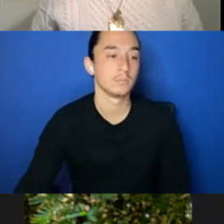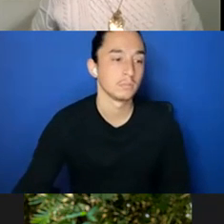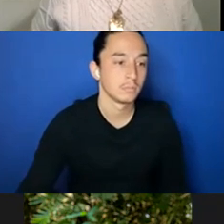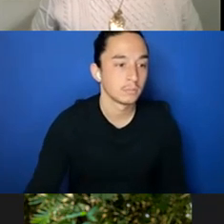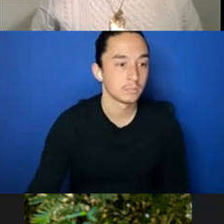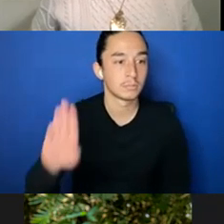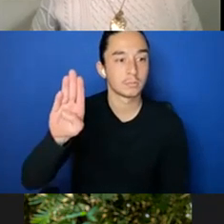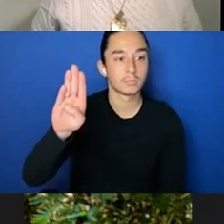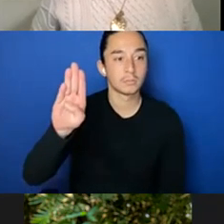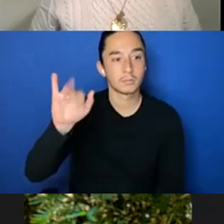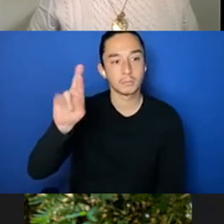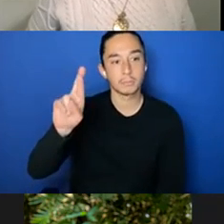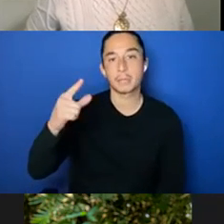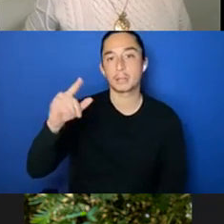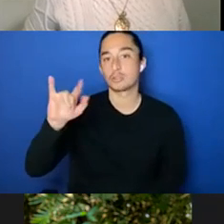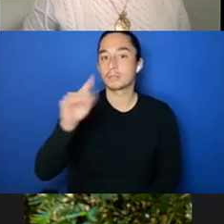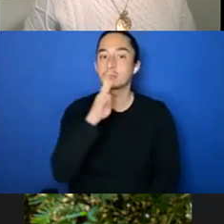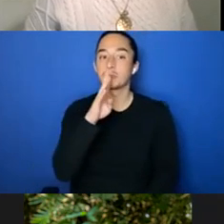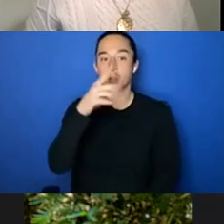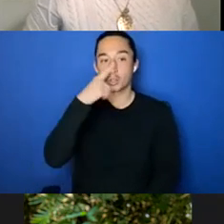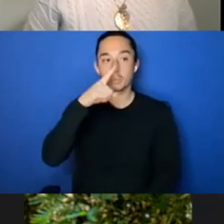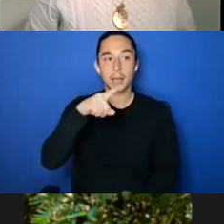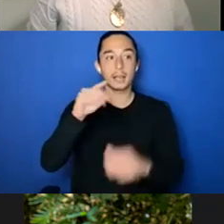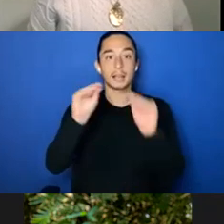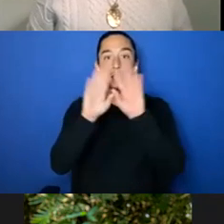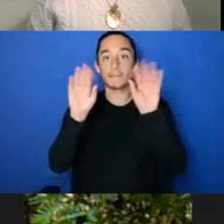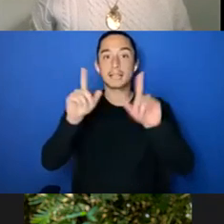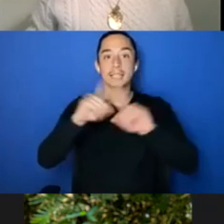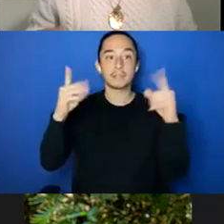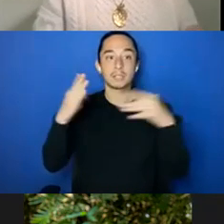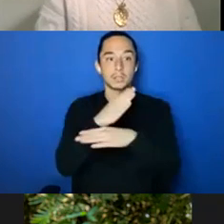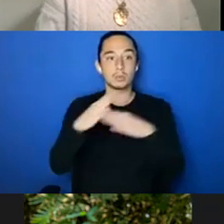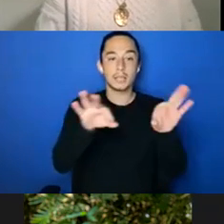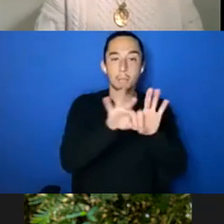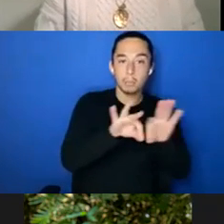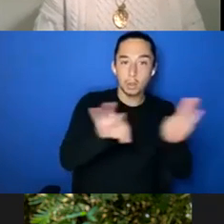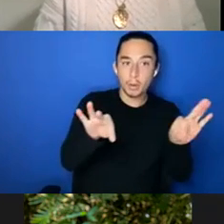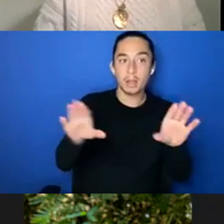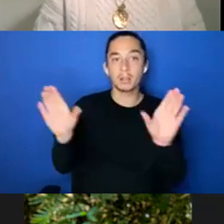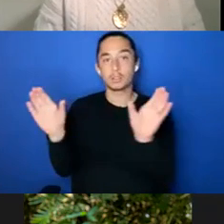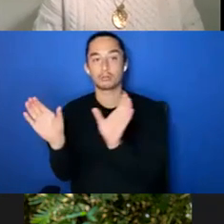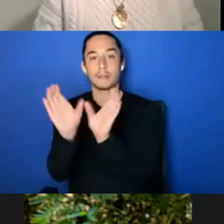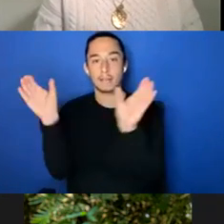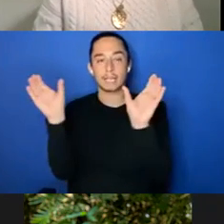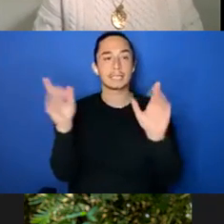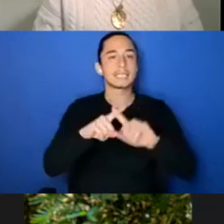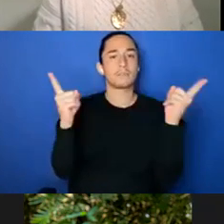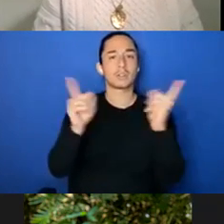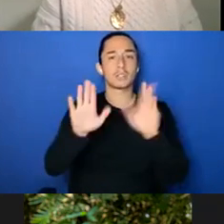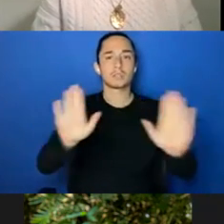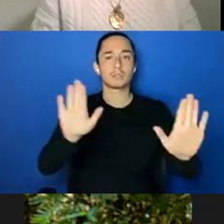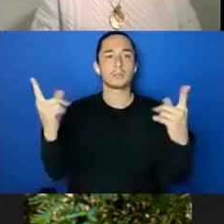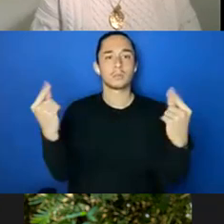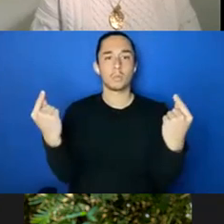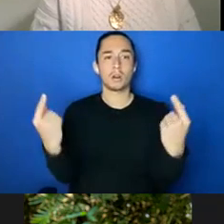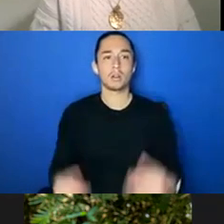Neri, could you maybe clarify again the difference between the IB diploma and the IB certificates? I'm going to in share my